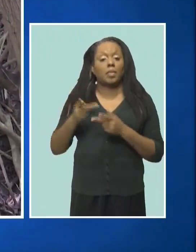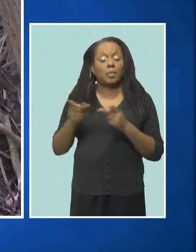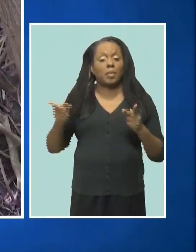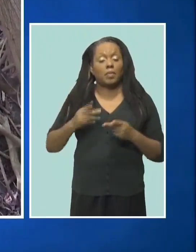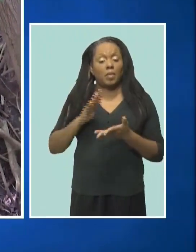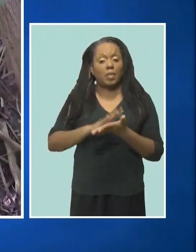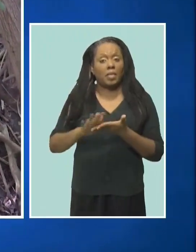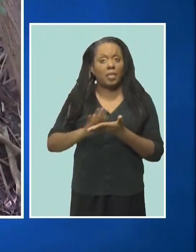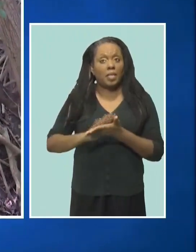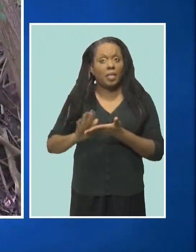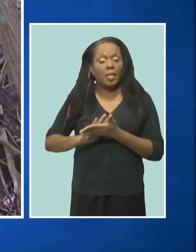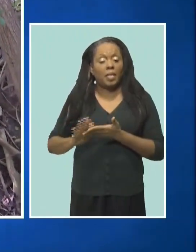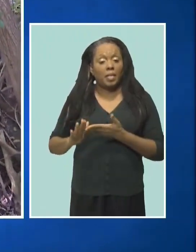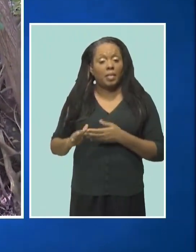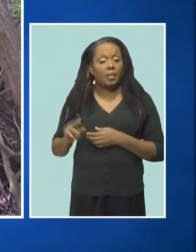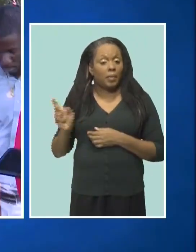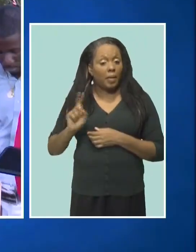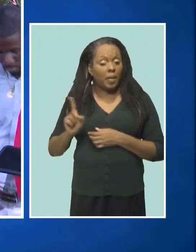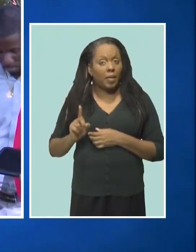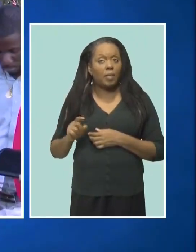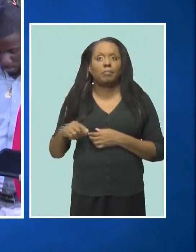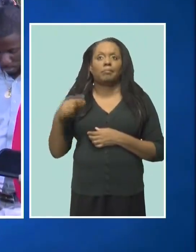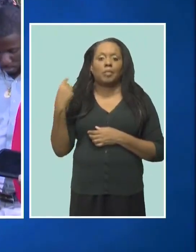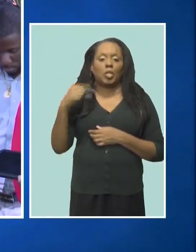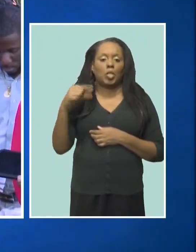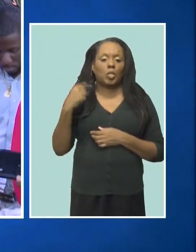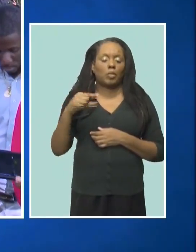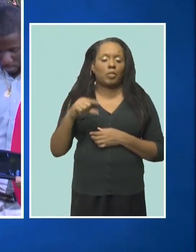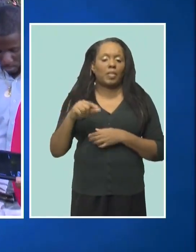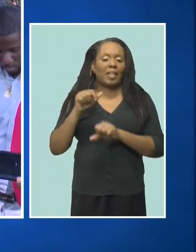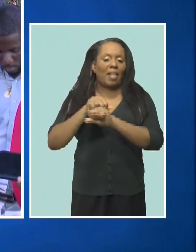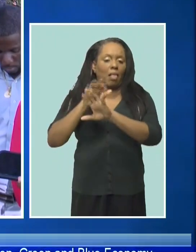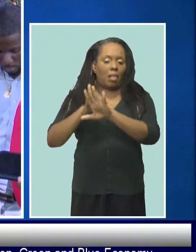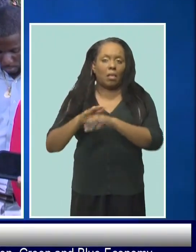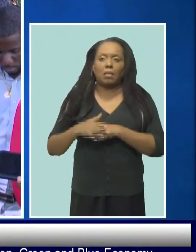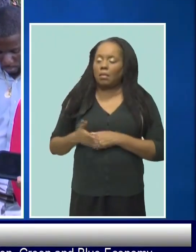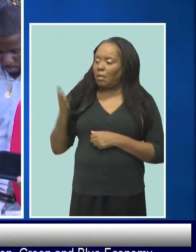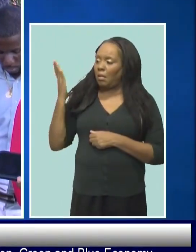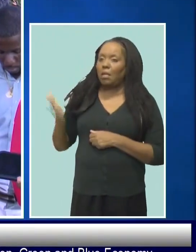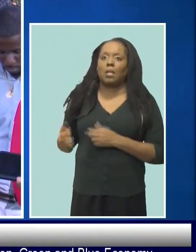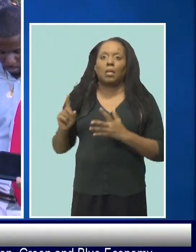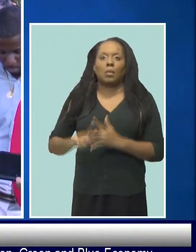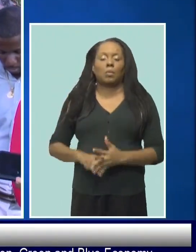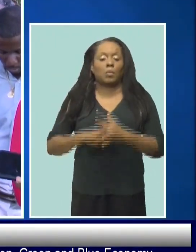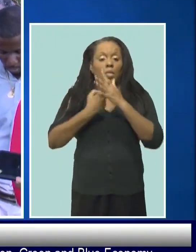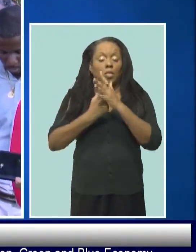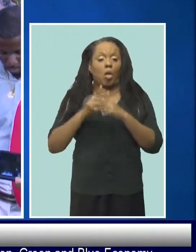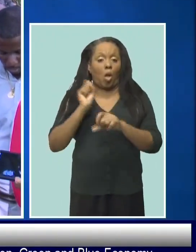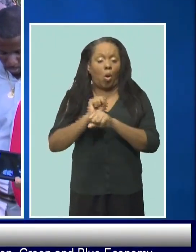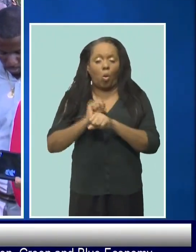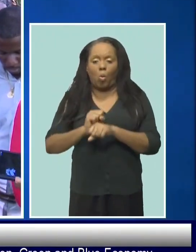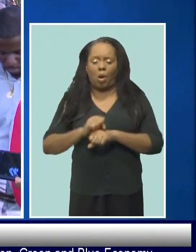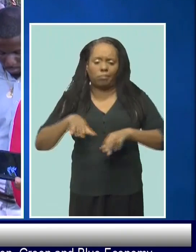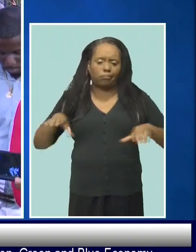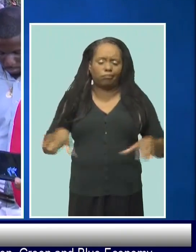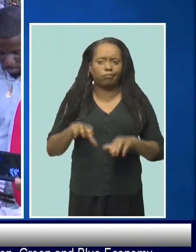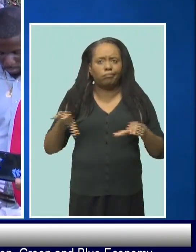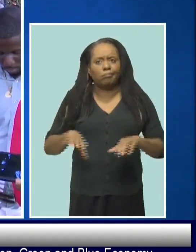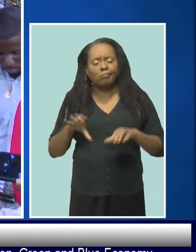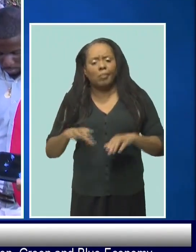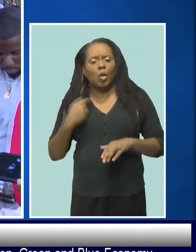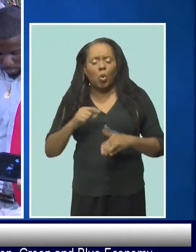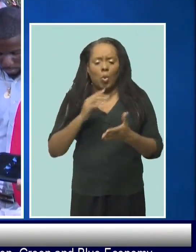the project. We commenced work in earnest, and we've been able to pull out quite a bit of solid waste. When it comes